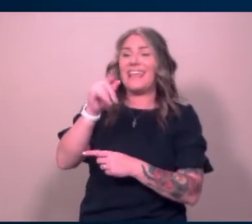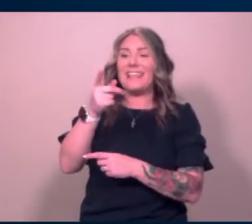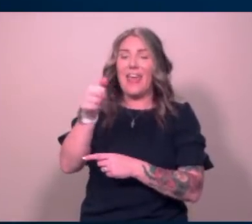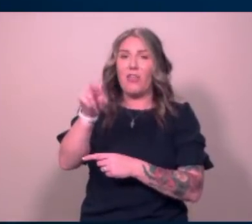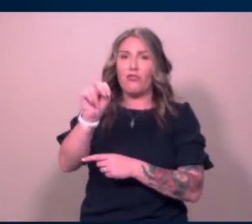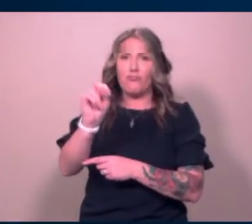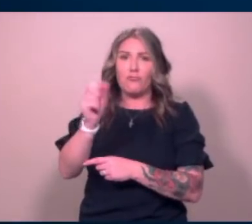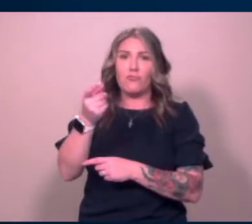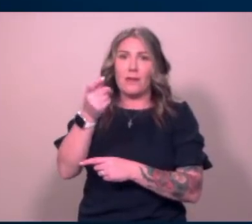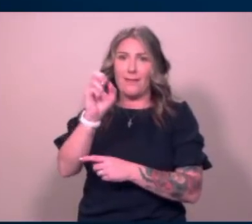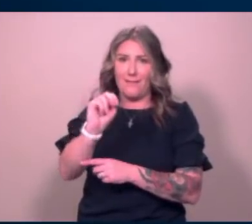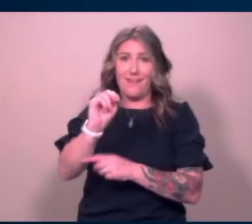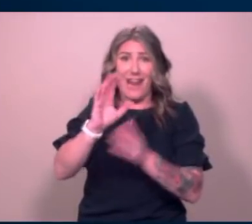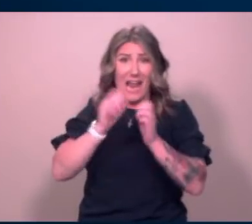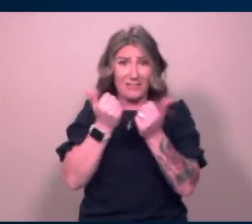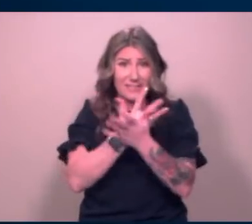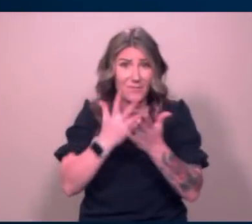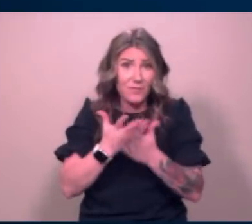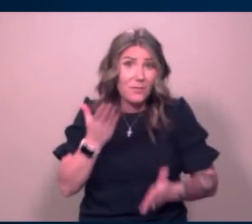there?